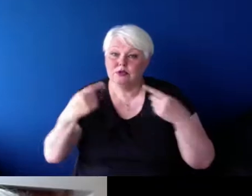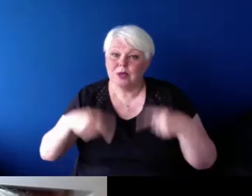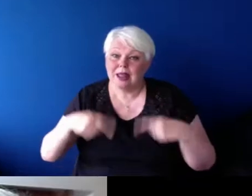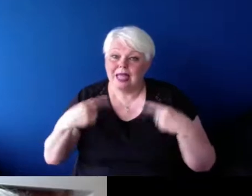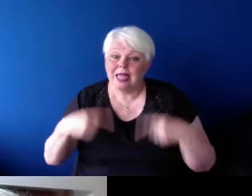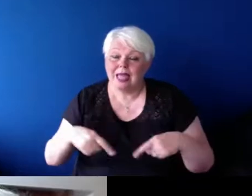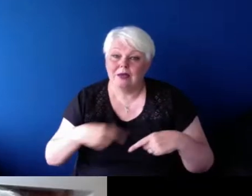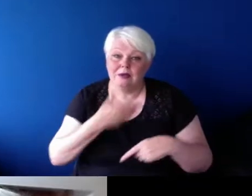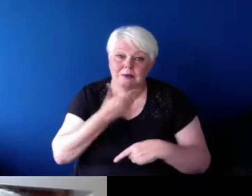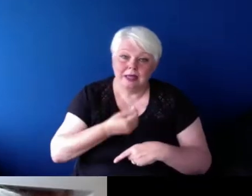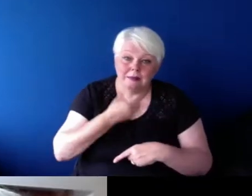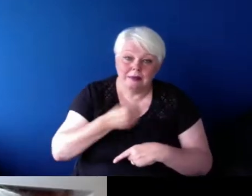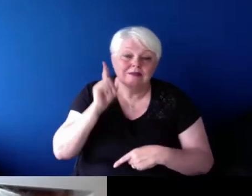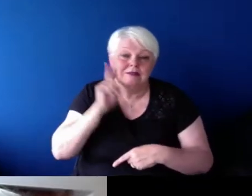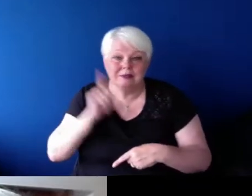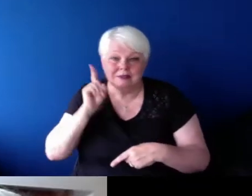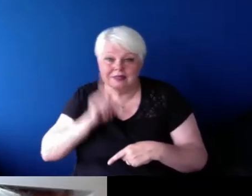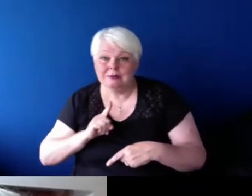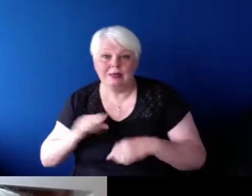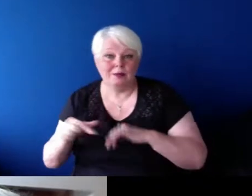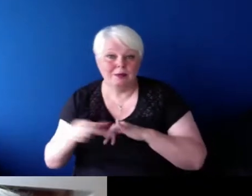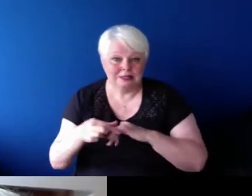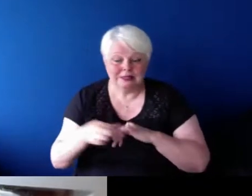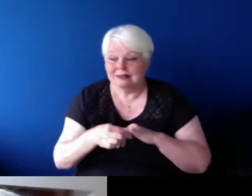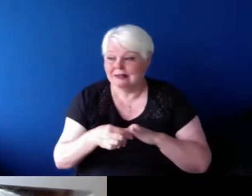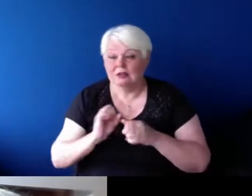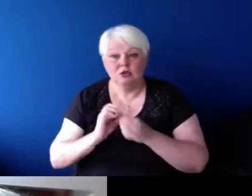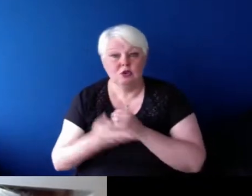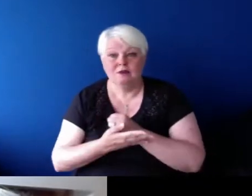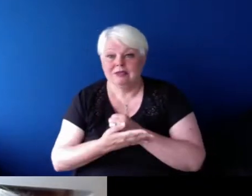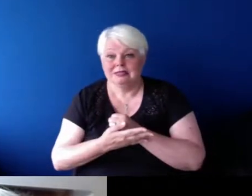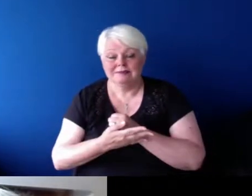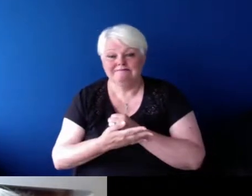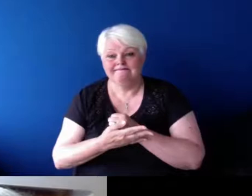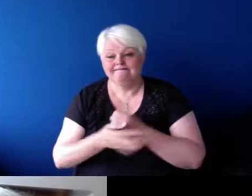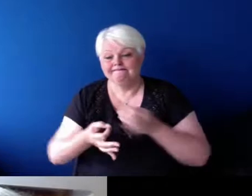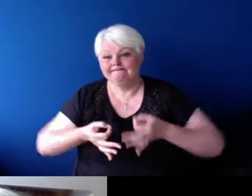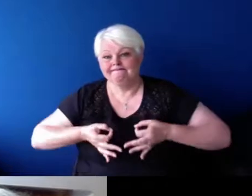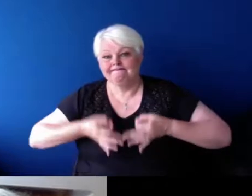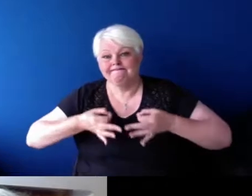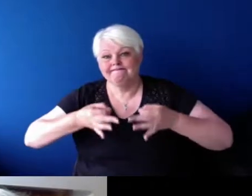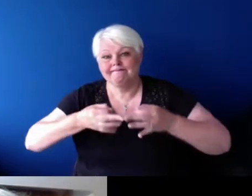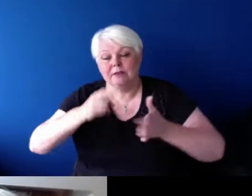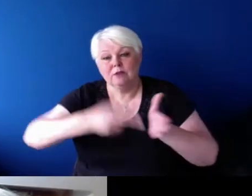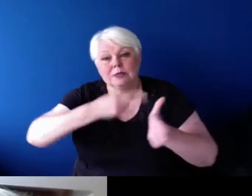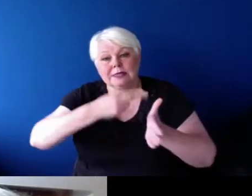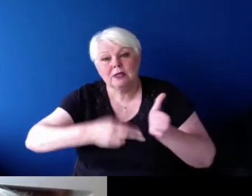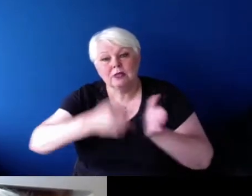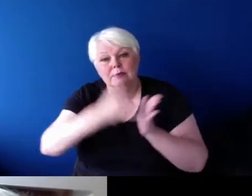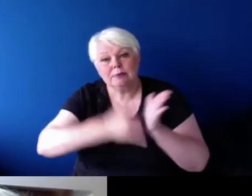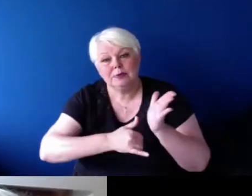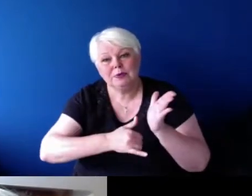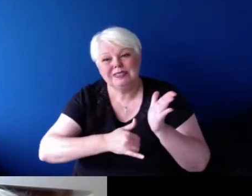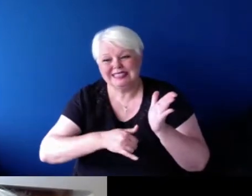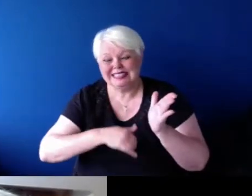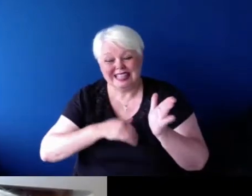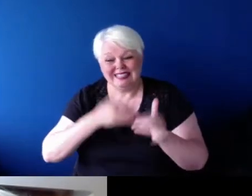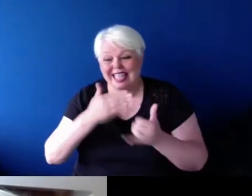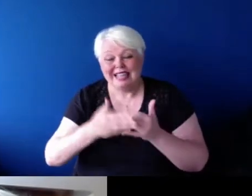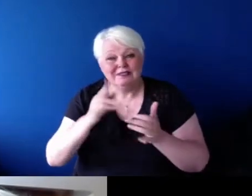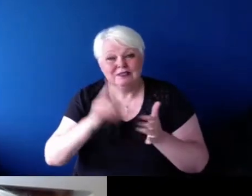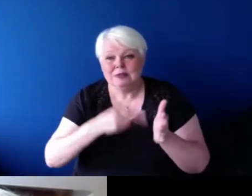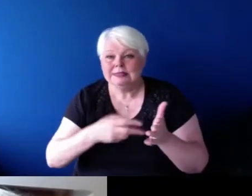same-sex weddings, but then COVID restrictions delayed churches debating and voting on the report, and you were unable to see the final vote before